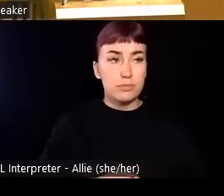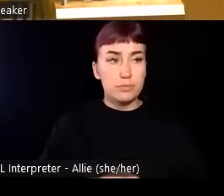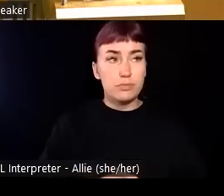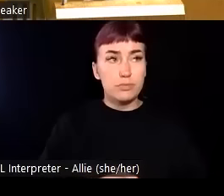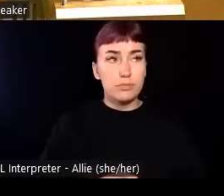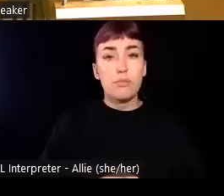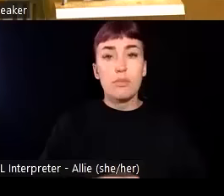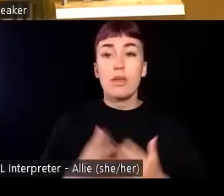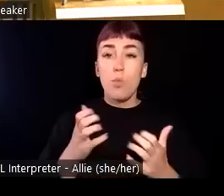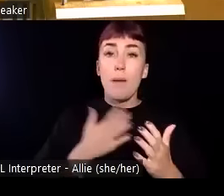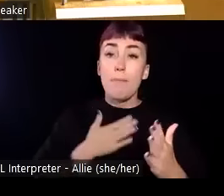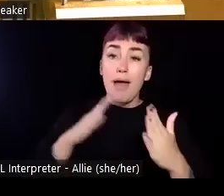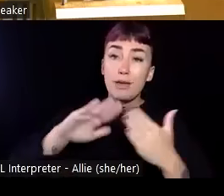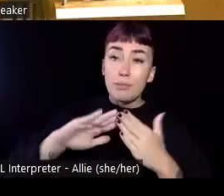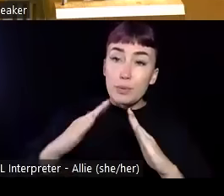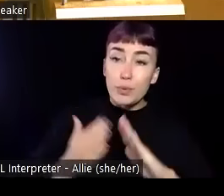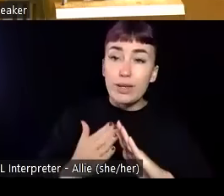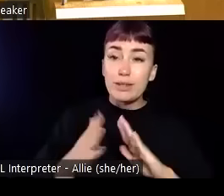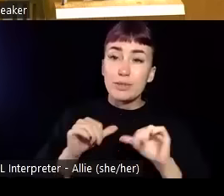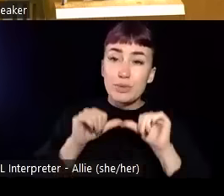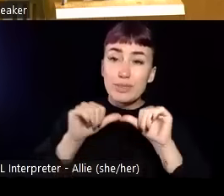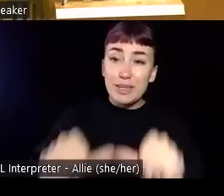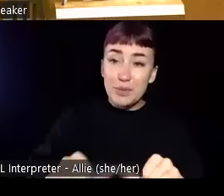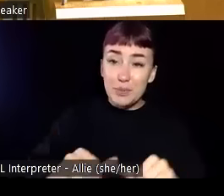I want my community to continue